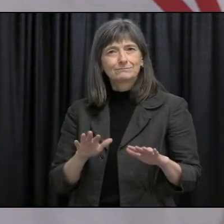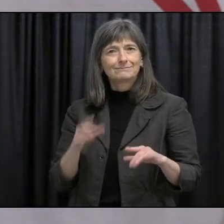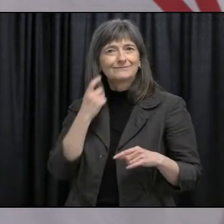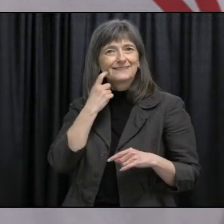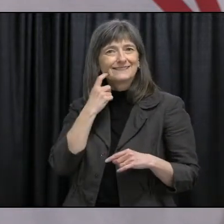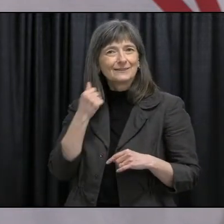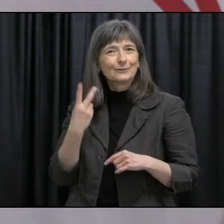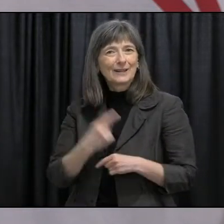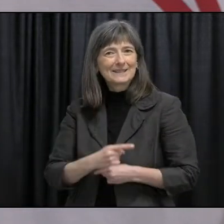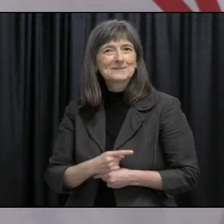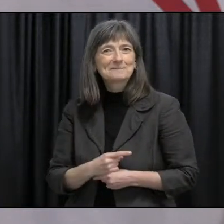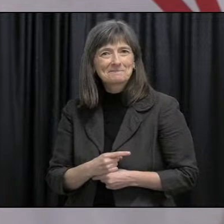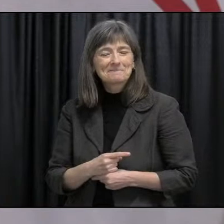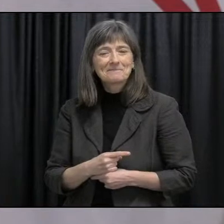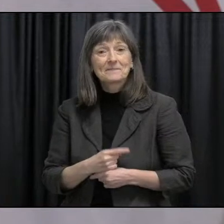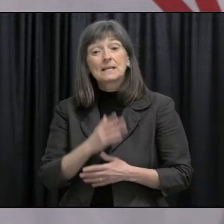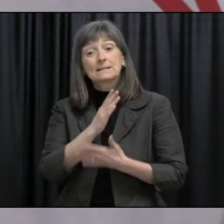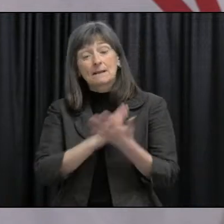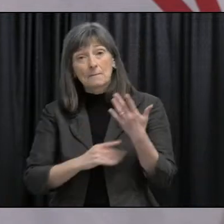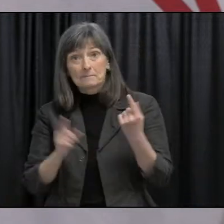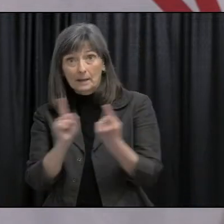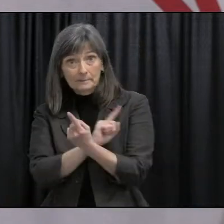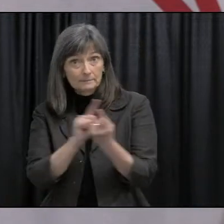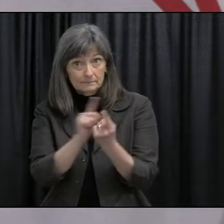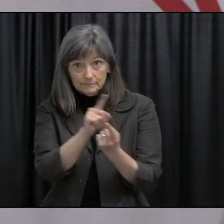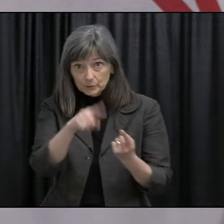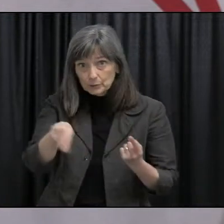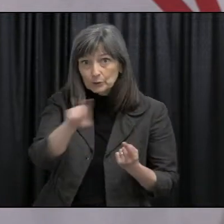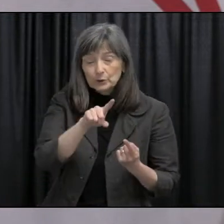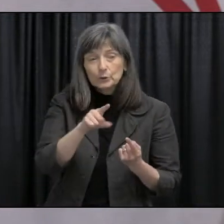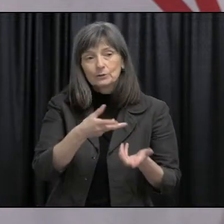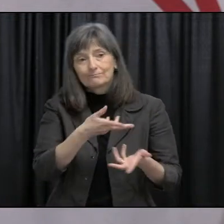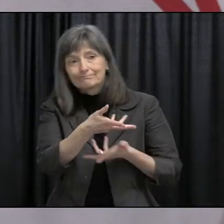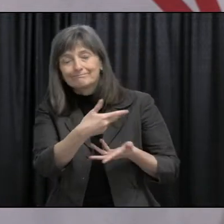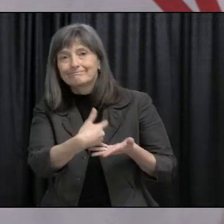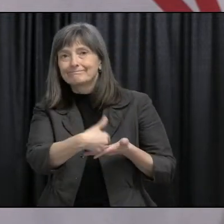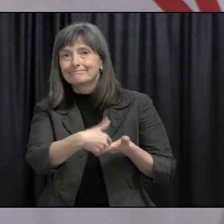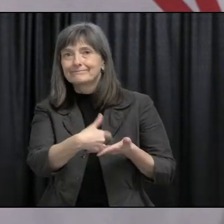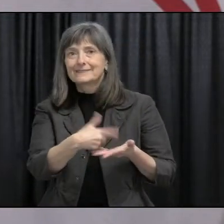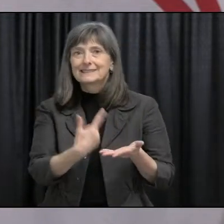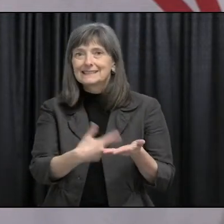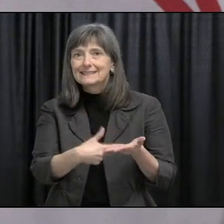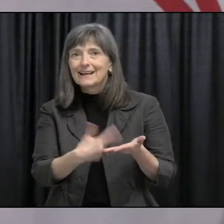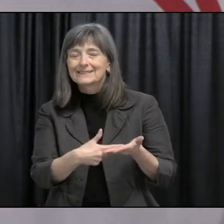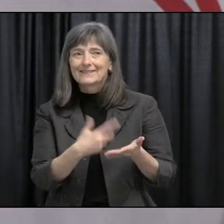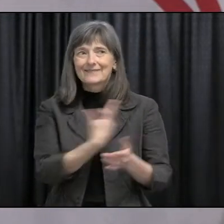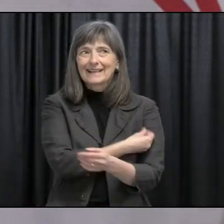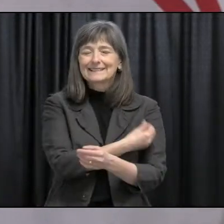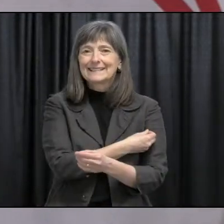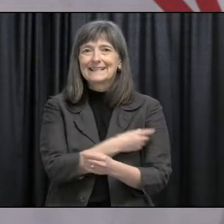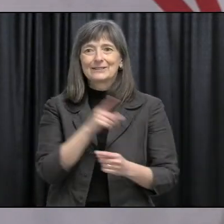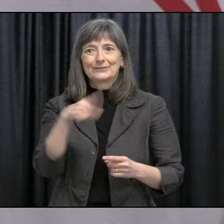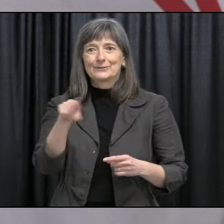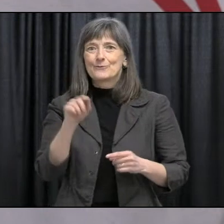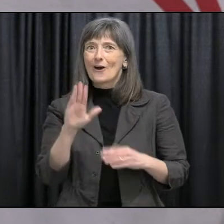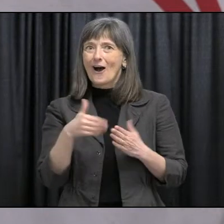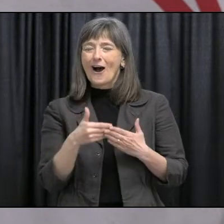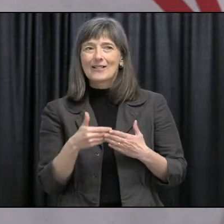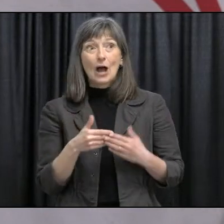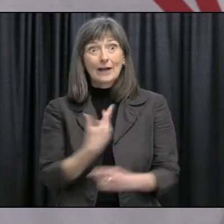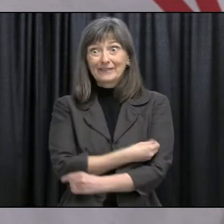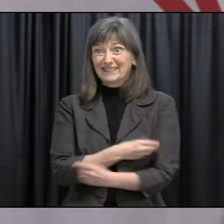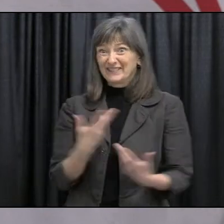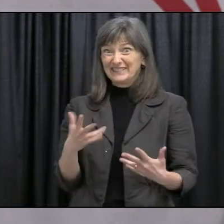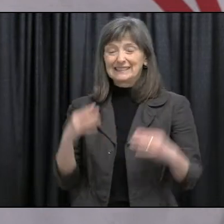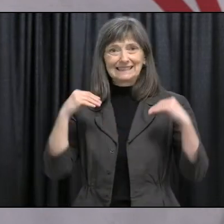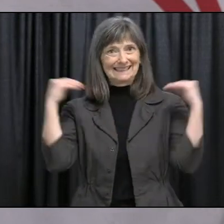days. I've met some of you myself and talked about the vaccine and the smiles from ear to ear about people who've